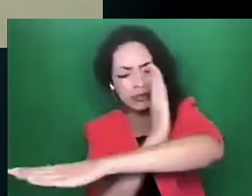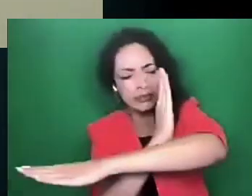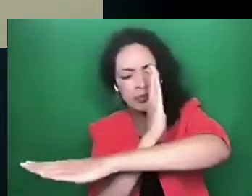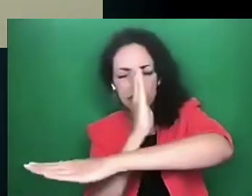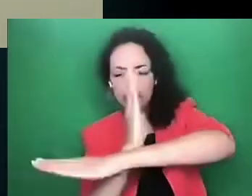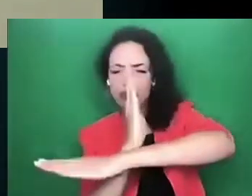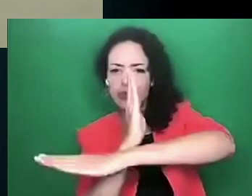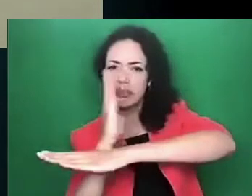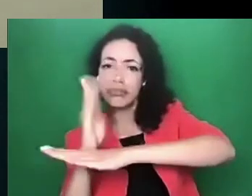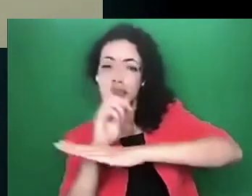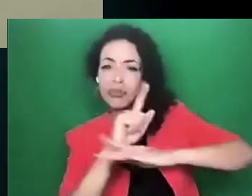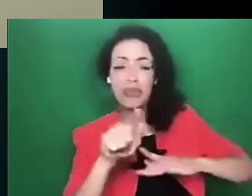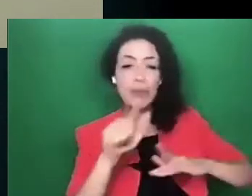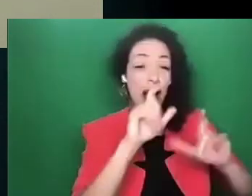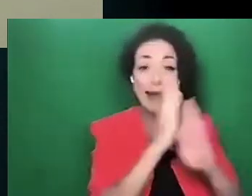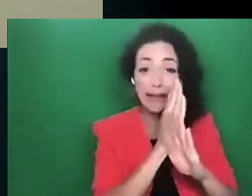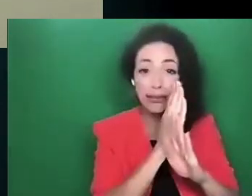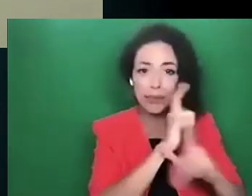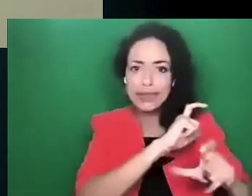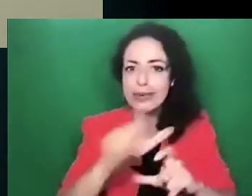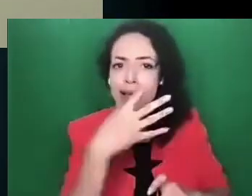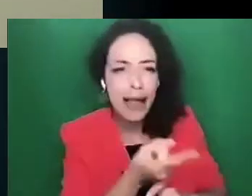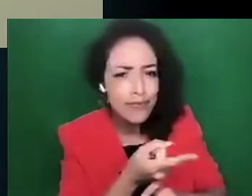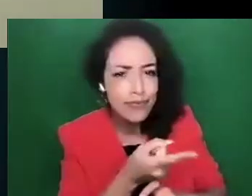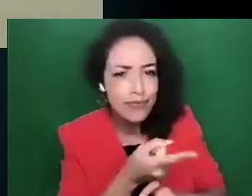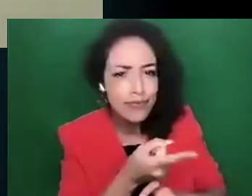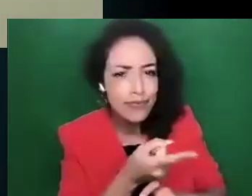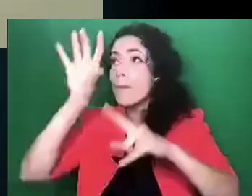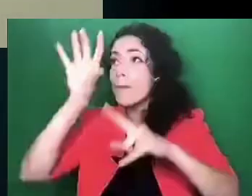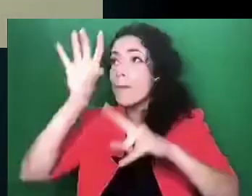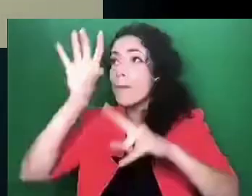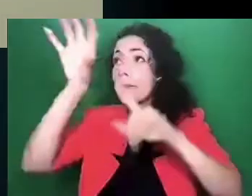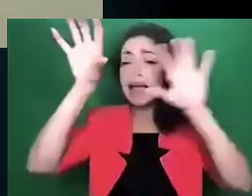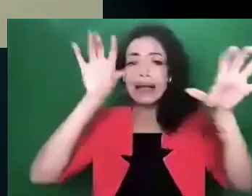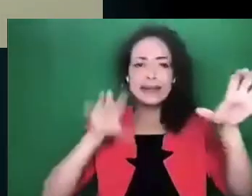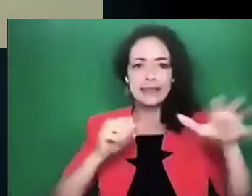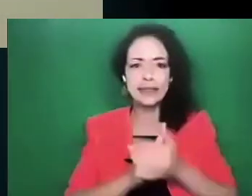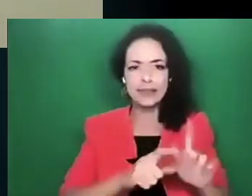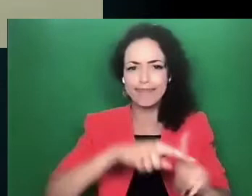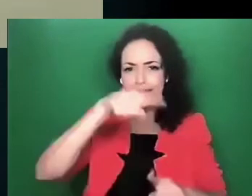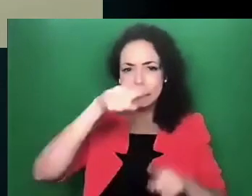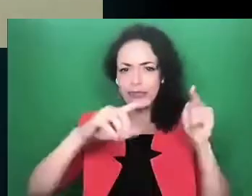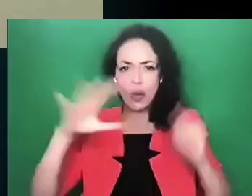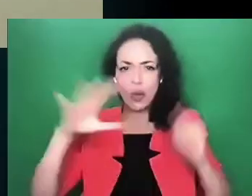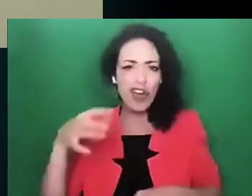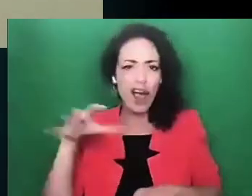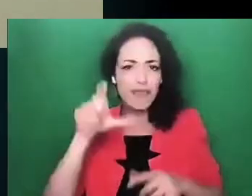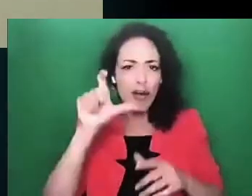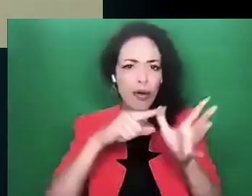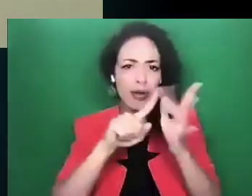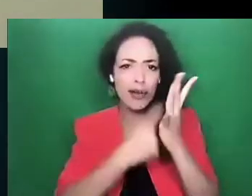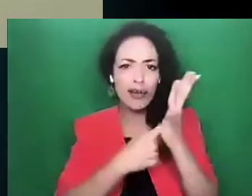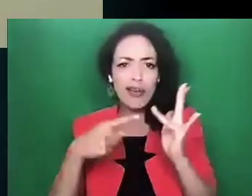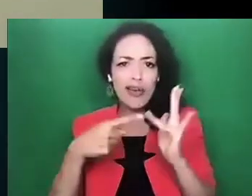in the here and now, in different places. We'll be ranging across Cairo, Istanbul, Lahore, and Basra,